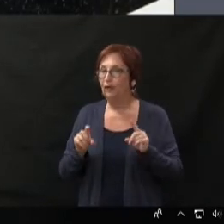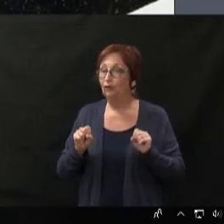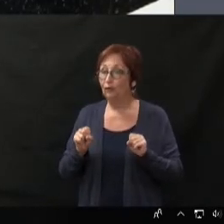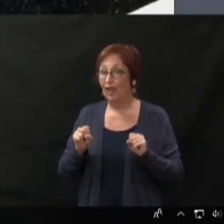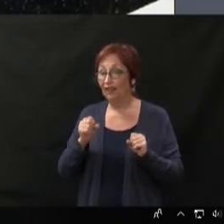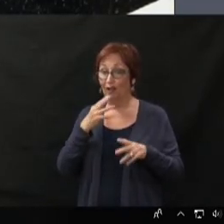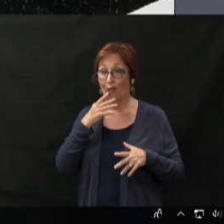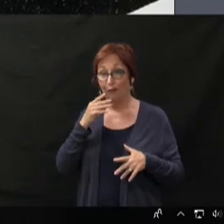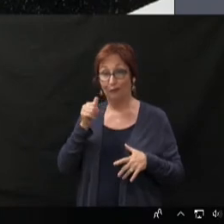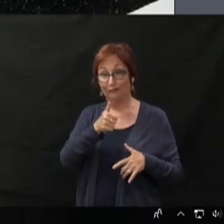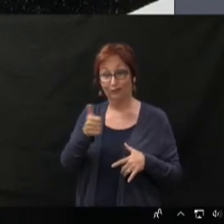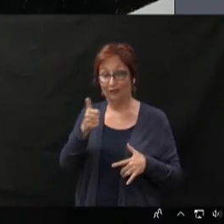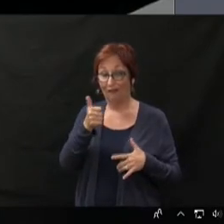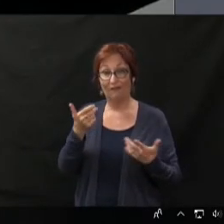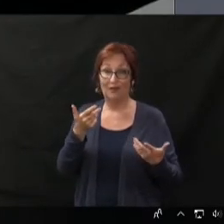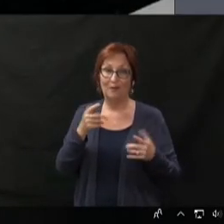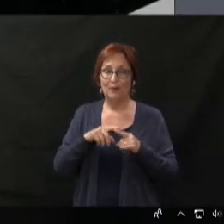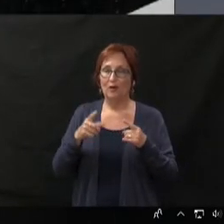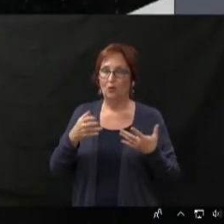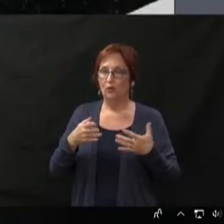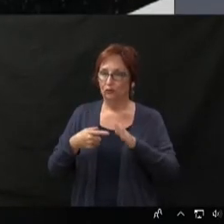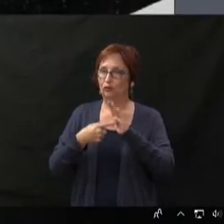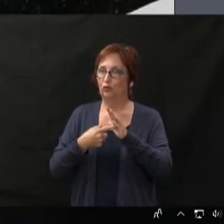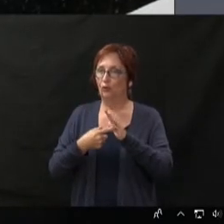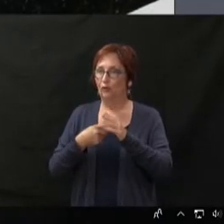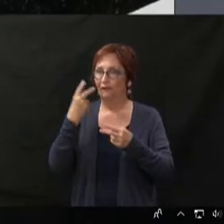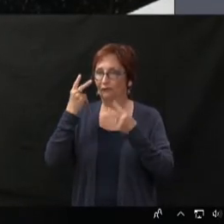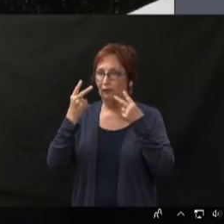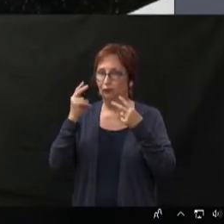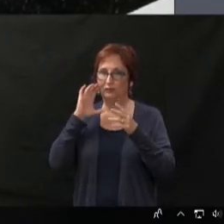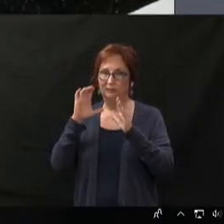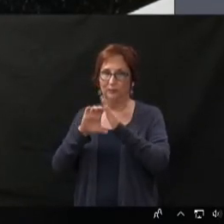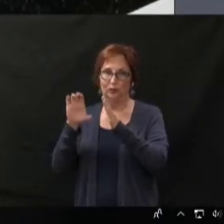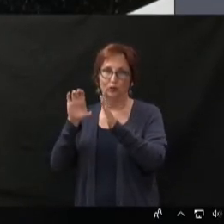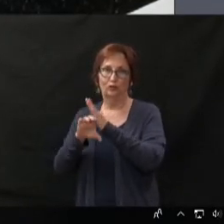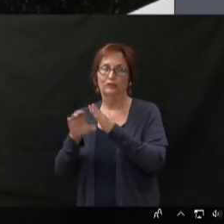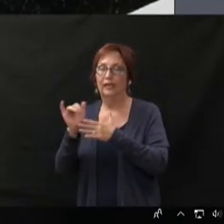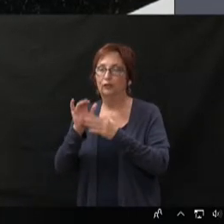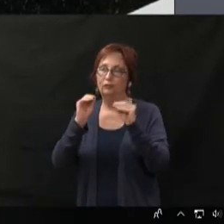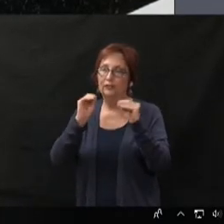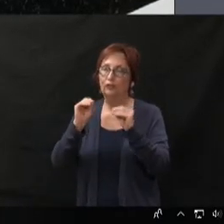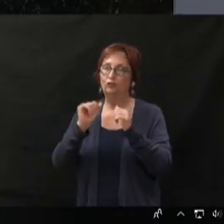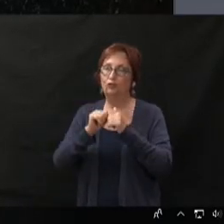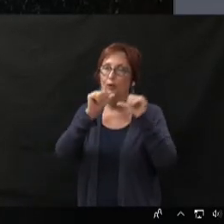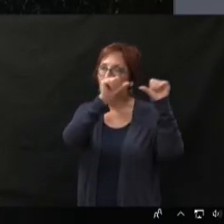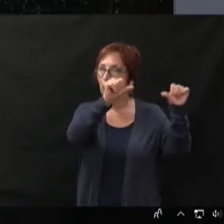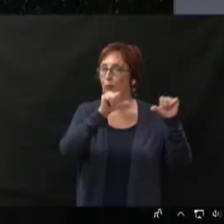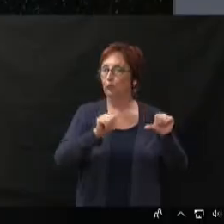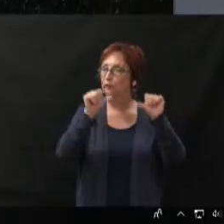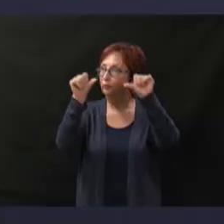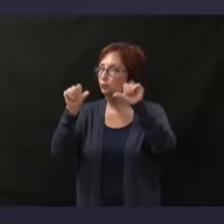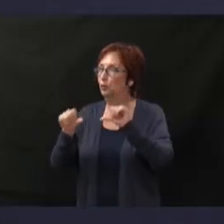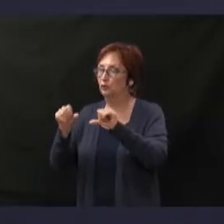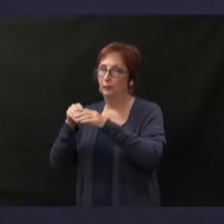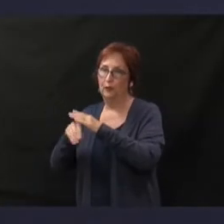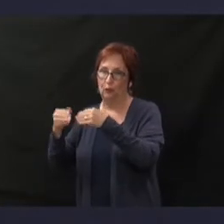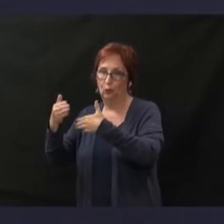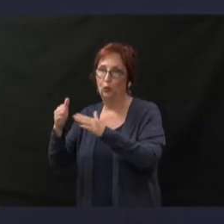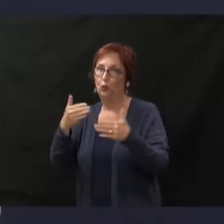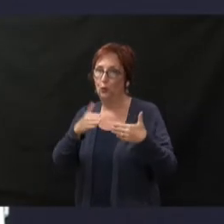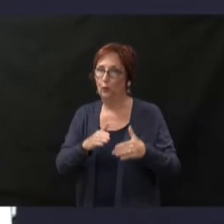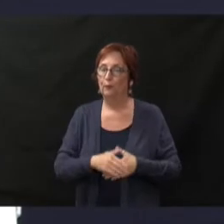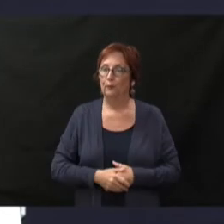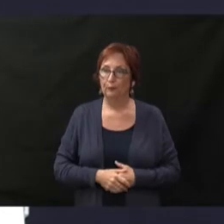colorful. But I just wanted to point those out. As you teach them, you can put those up in your room. Okay.